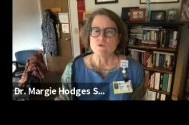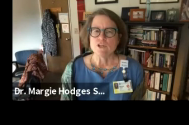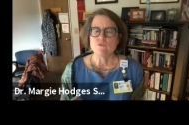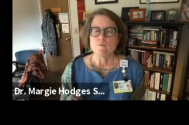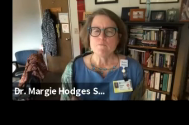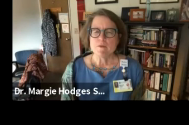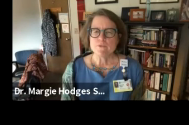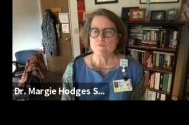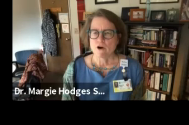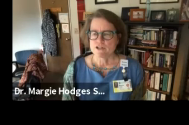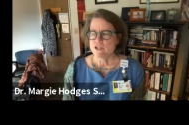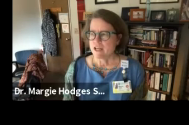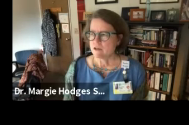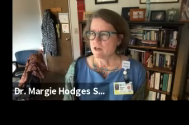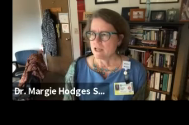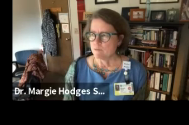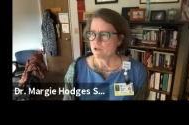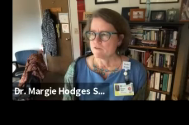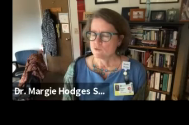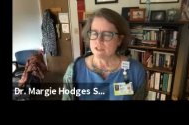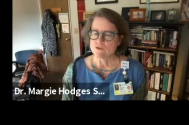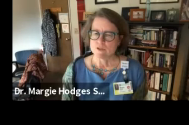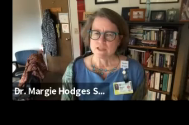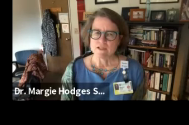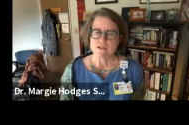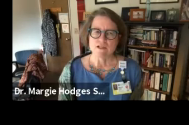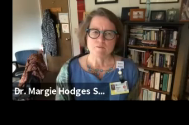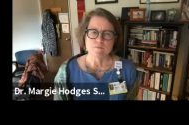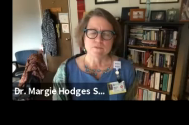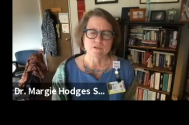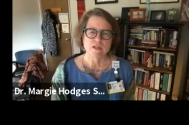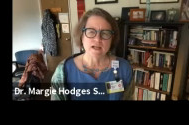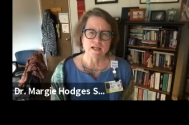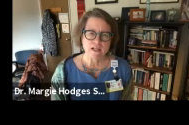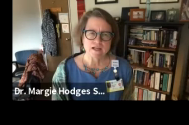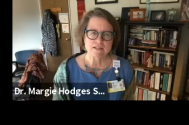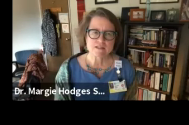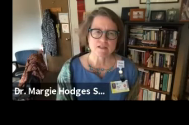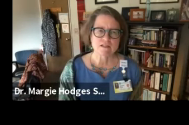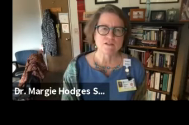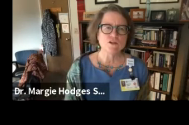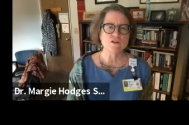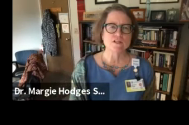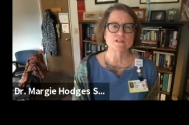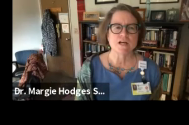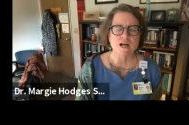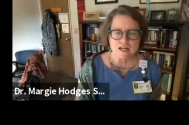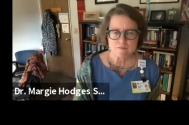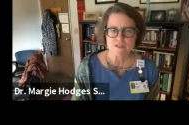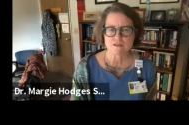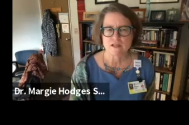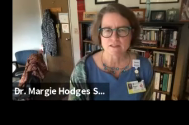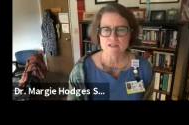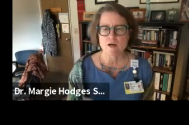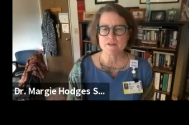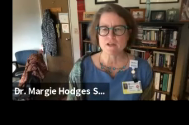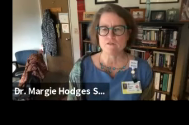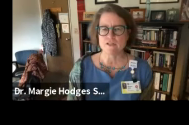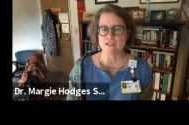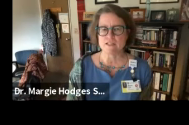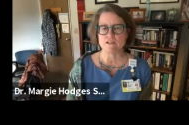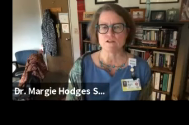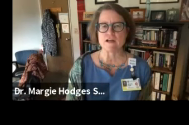I want you to remember March and April of 2020. The headlines, New York Times at the top